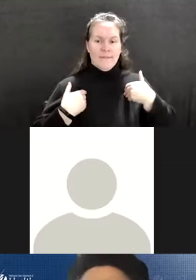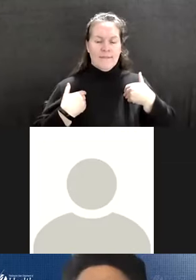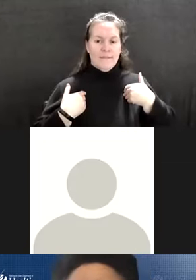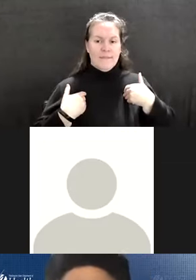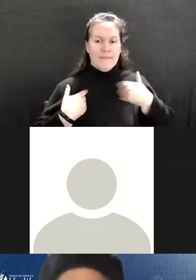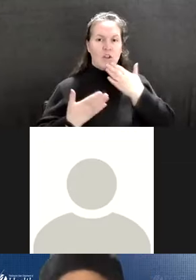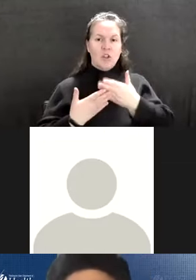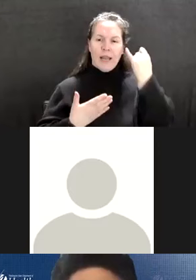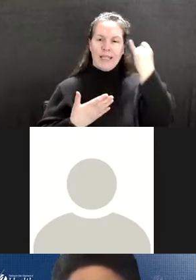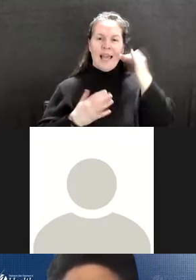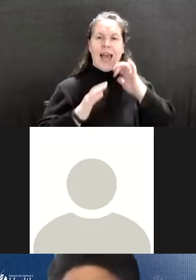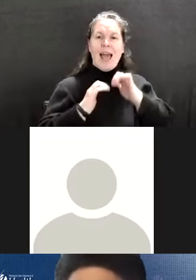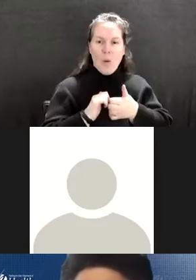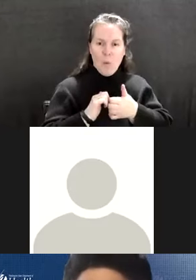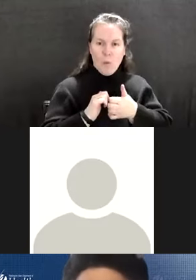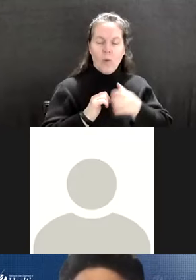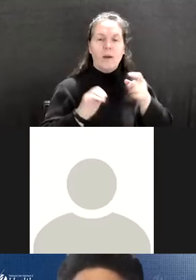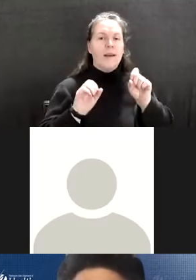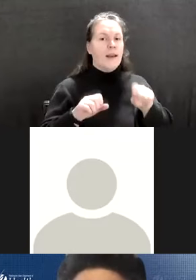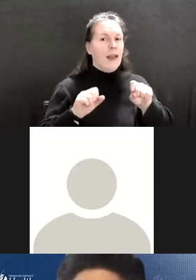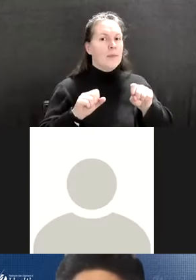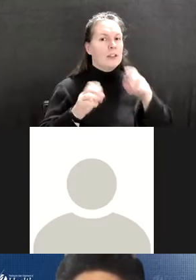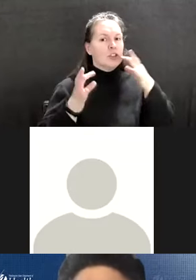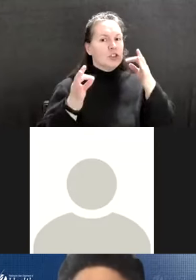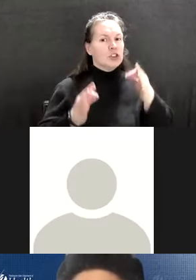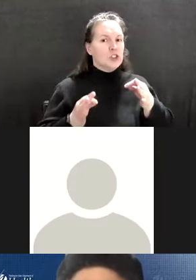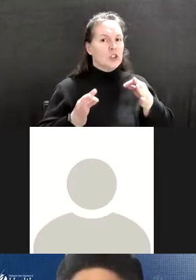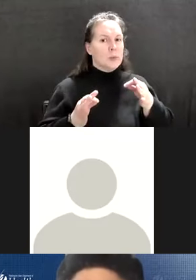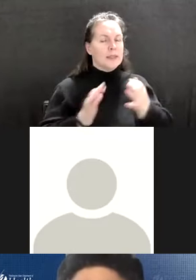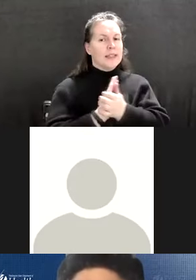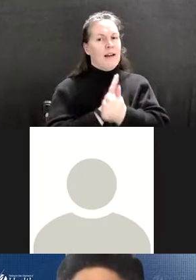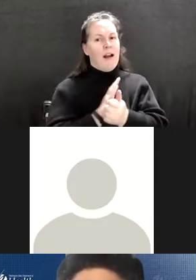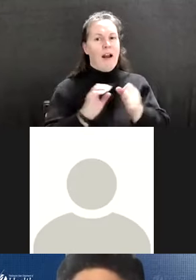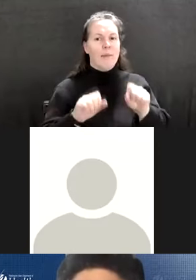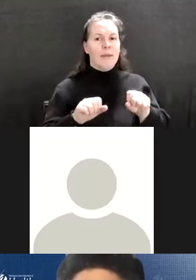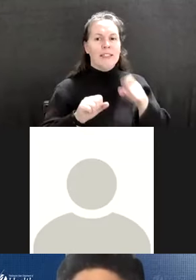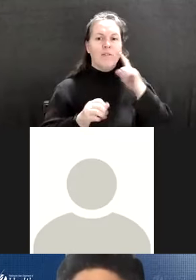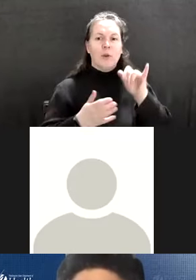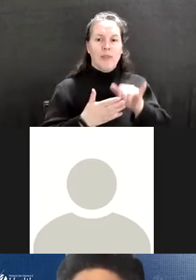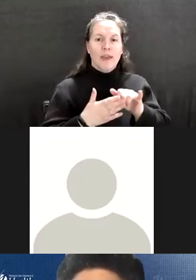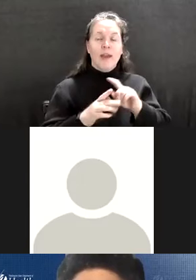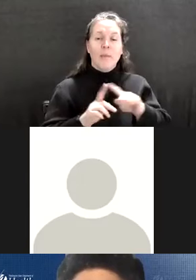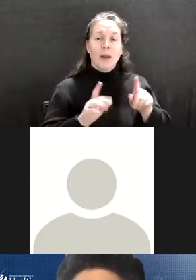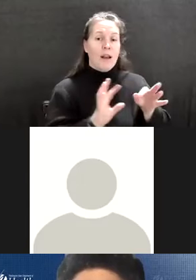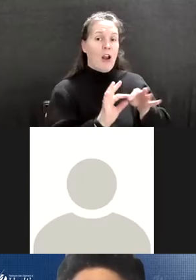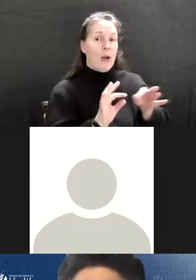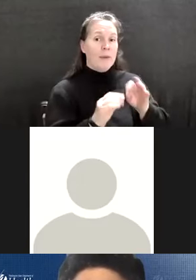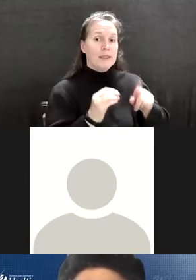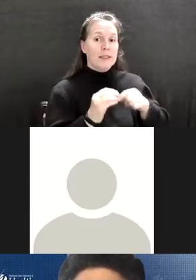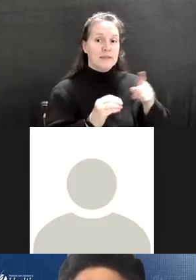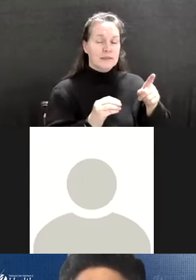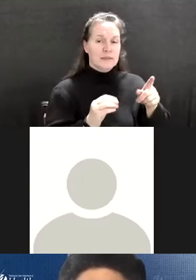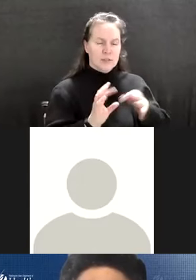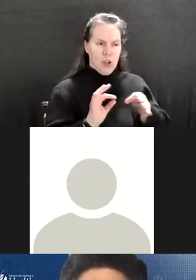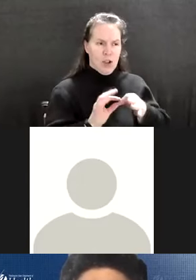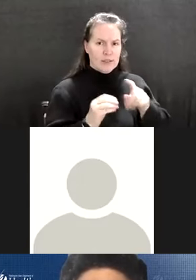a good idea of how you would be able to determine competency, but I think the comment above that talks